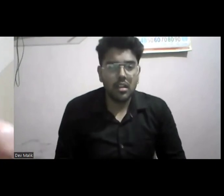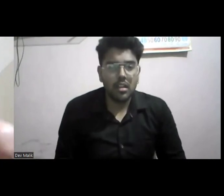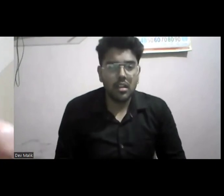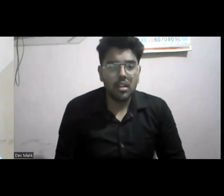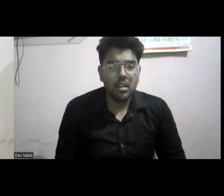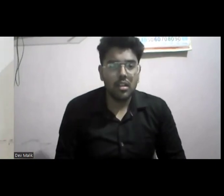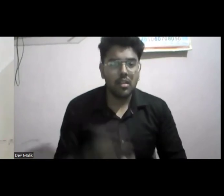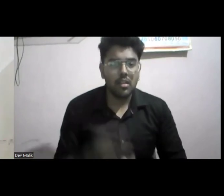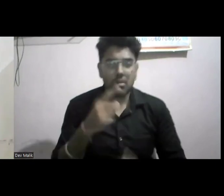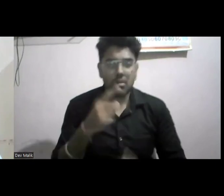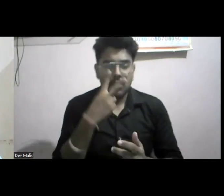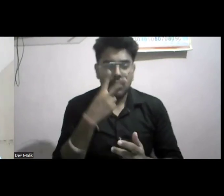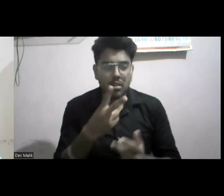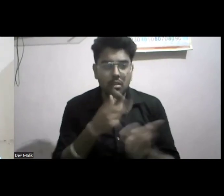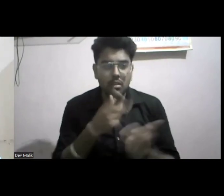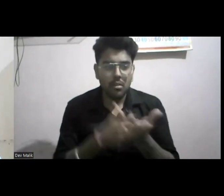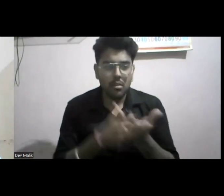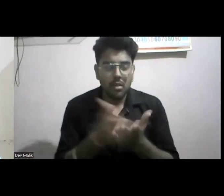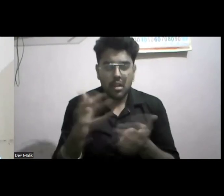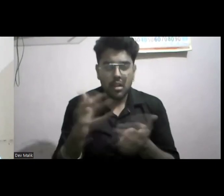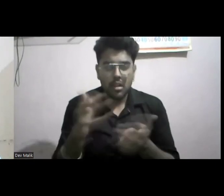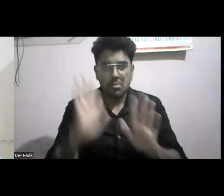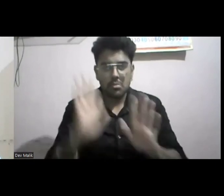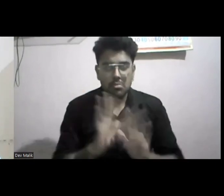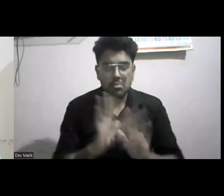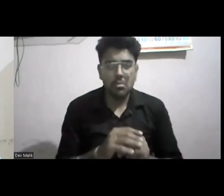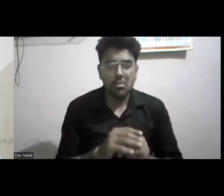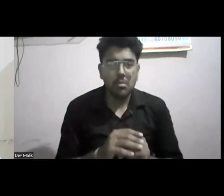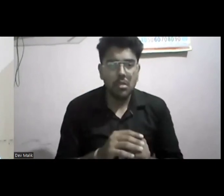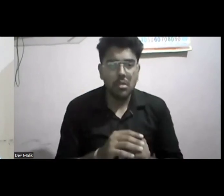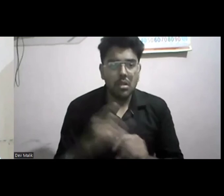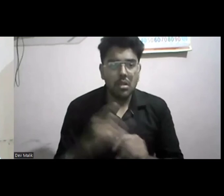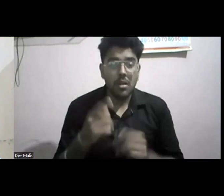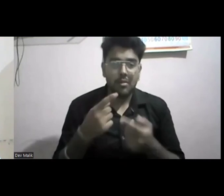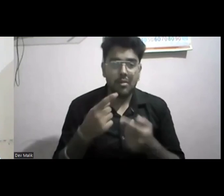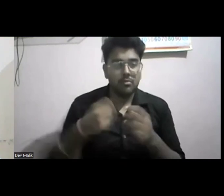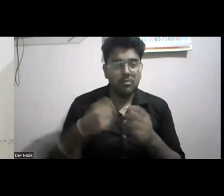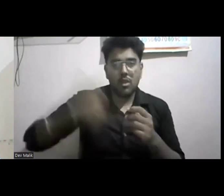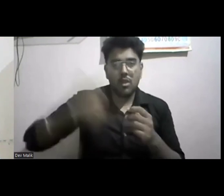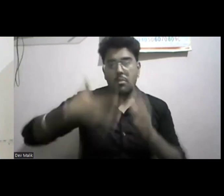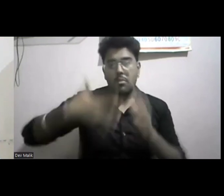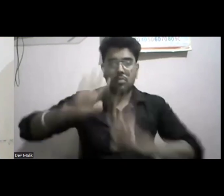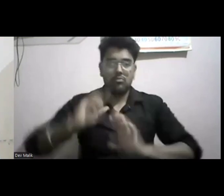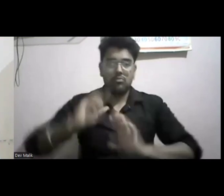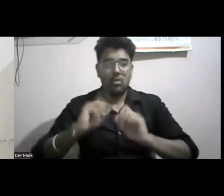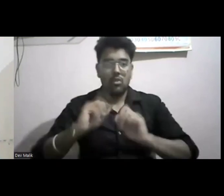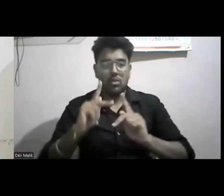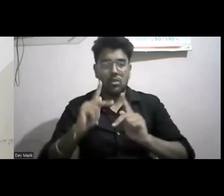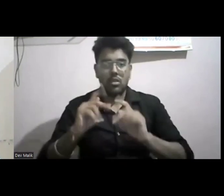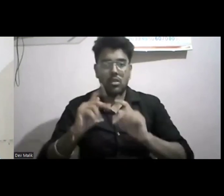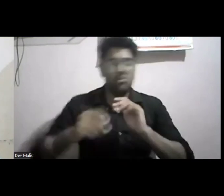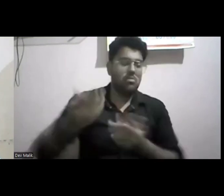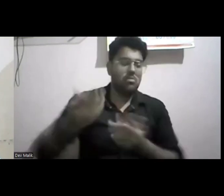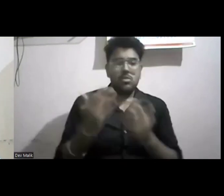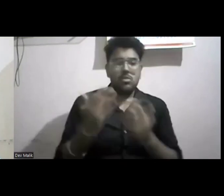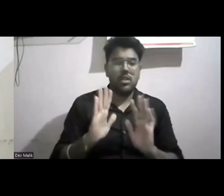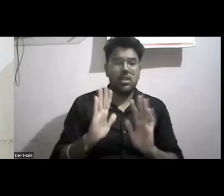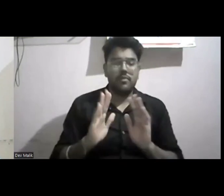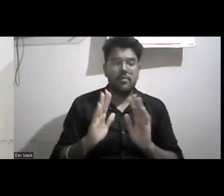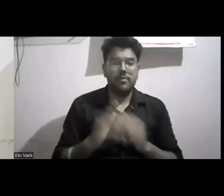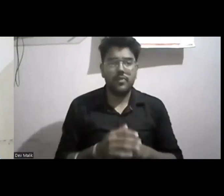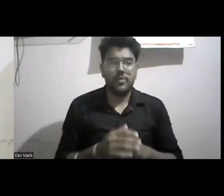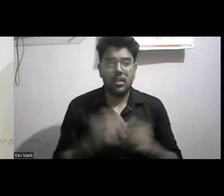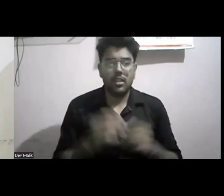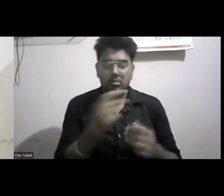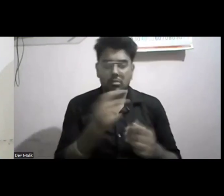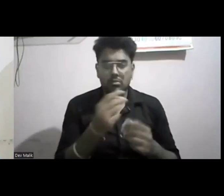illness became popular. But in middle classes or lower middle class, depression, which was not been